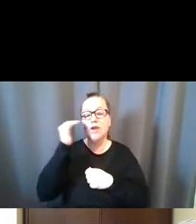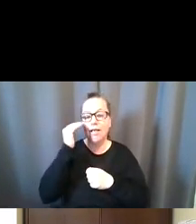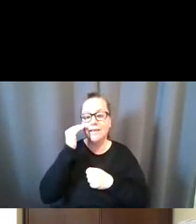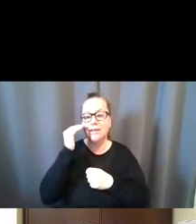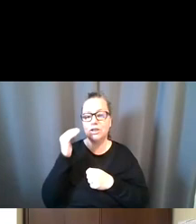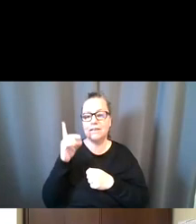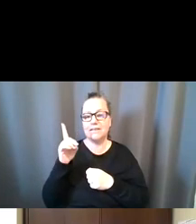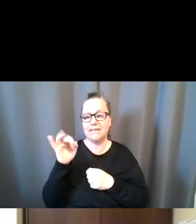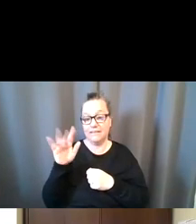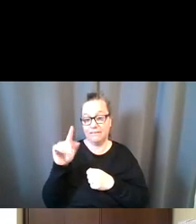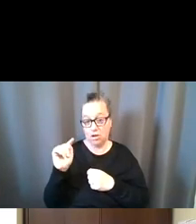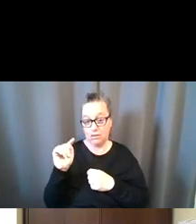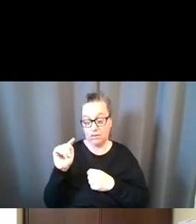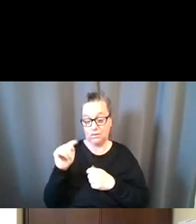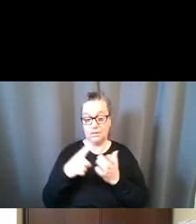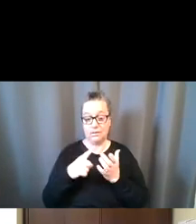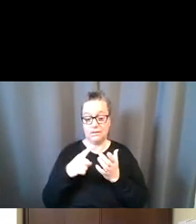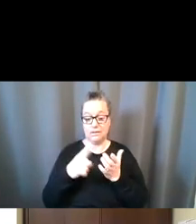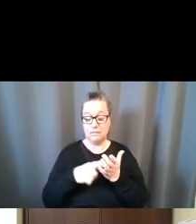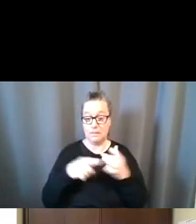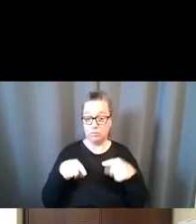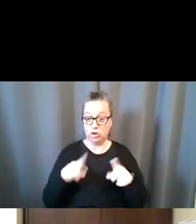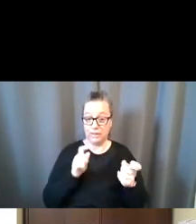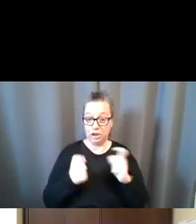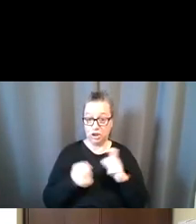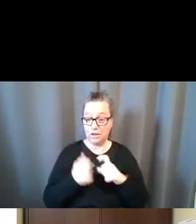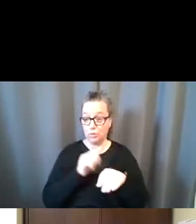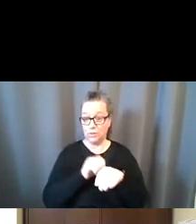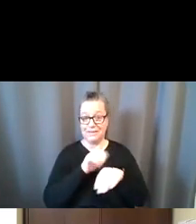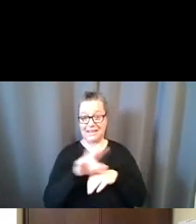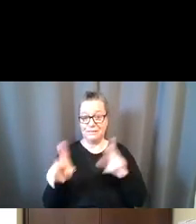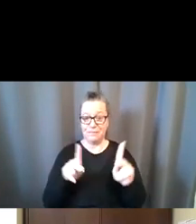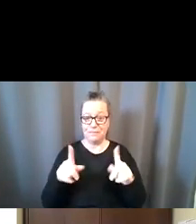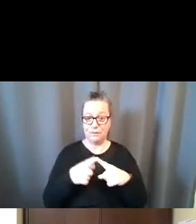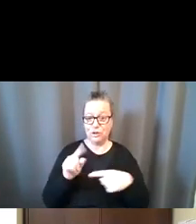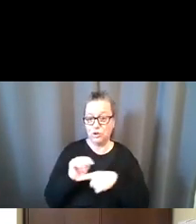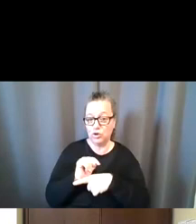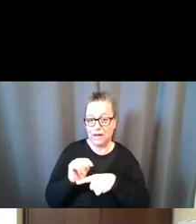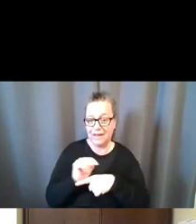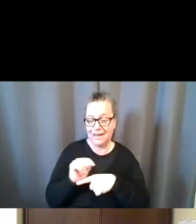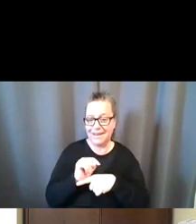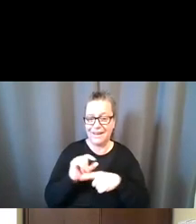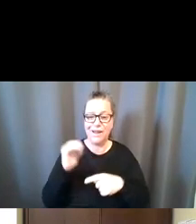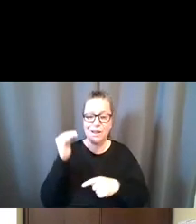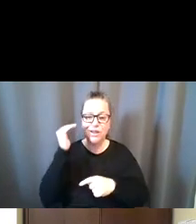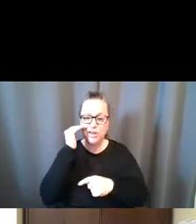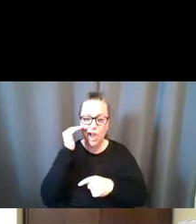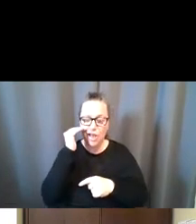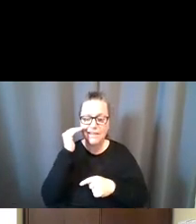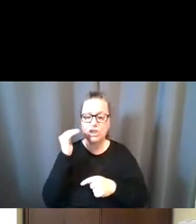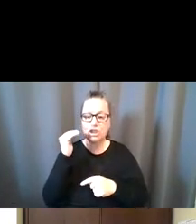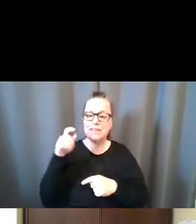jump to. In times of change, what do? Send our people to training. Knowledge is necessary, but